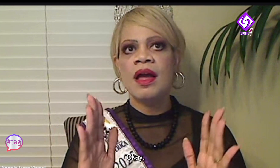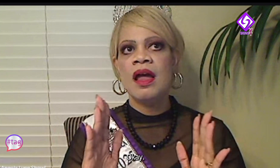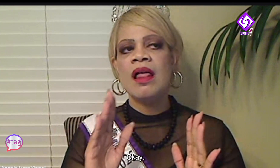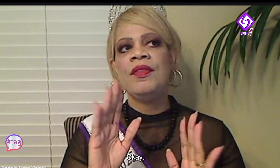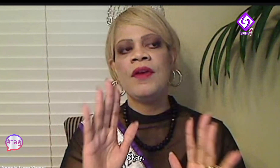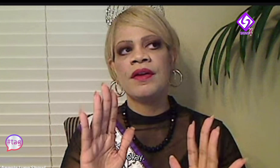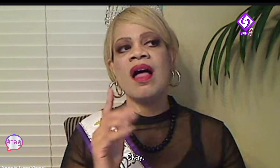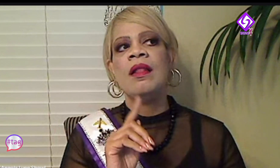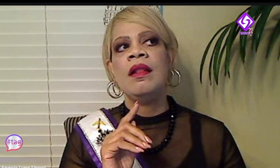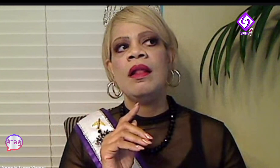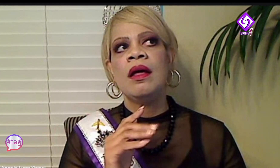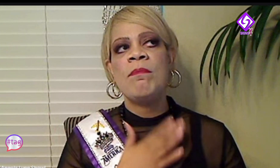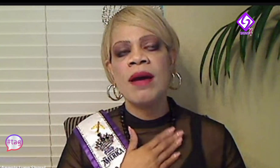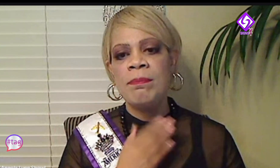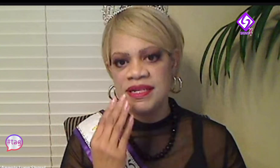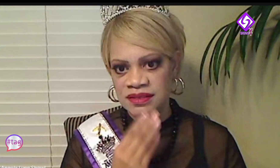Okay.